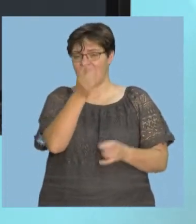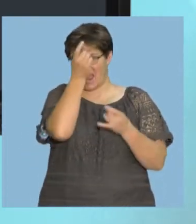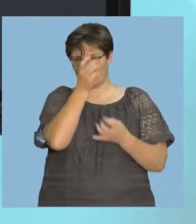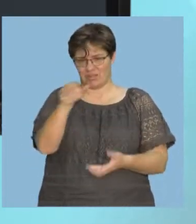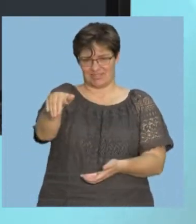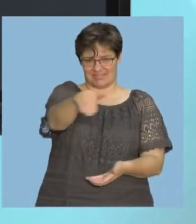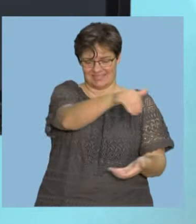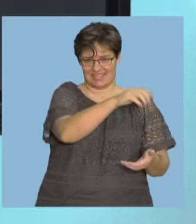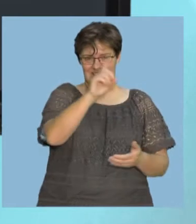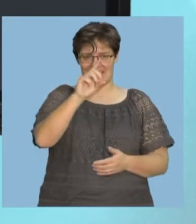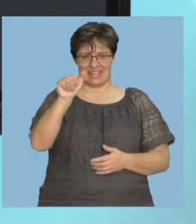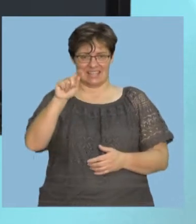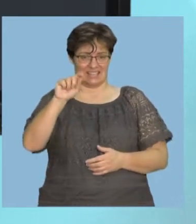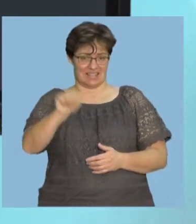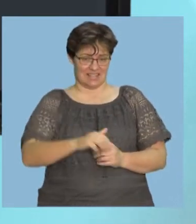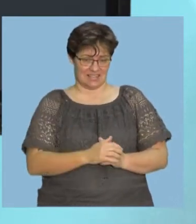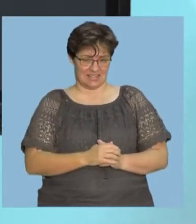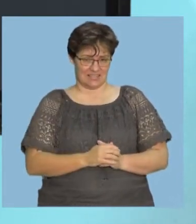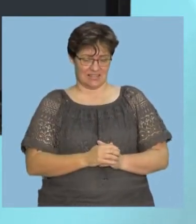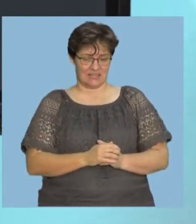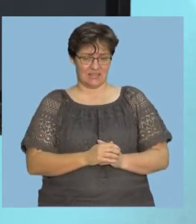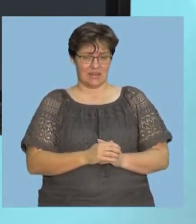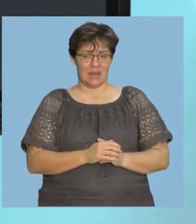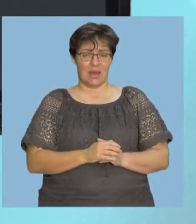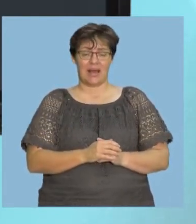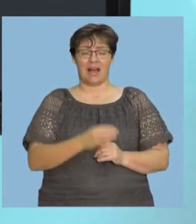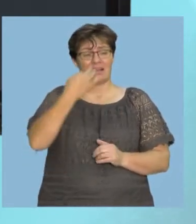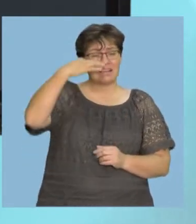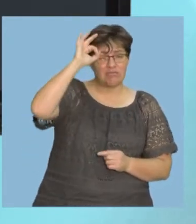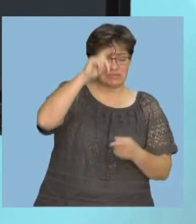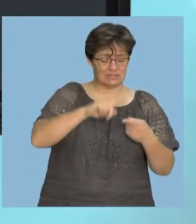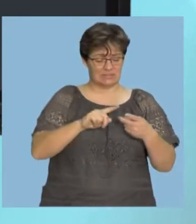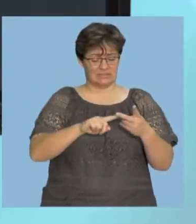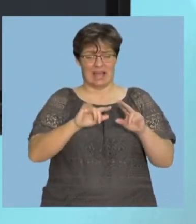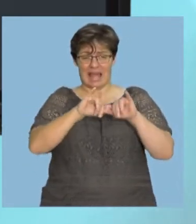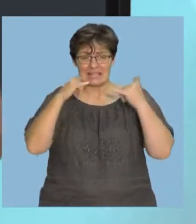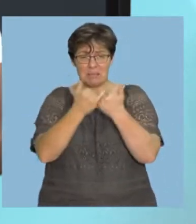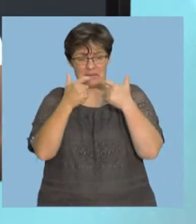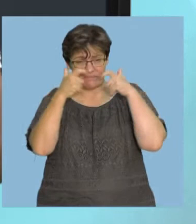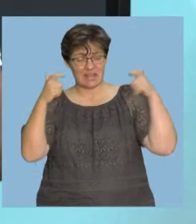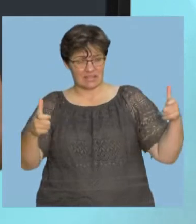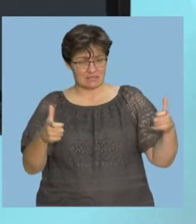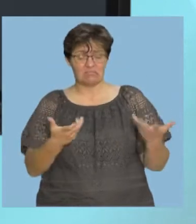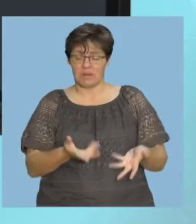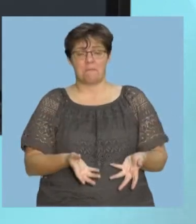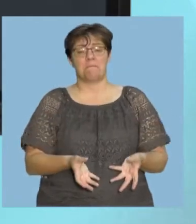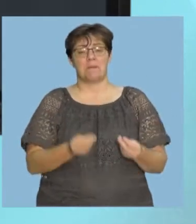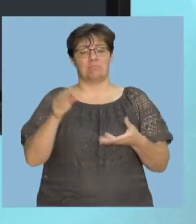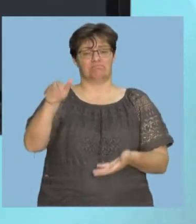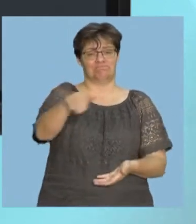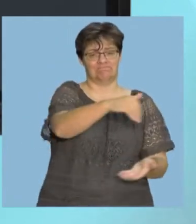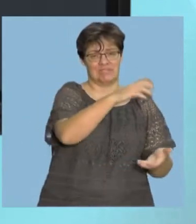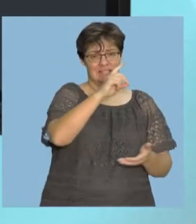when you make decisions that way. But big corporation and government, we make decisions by collecting data,